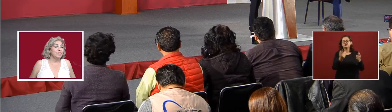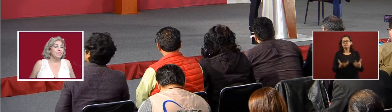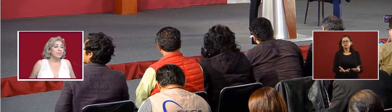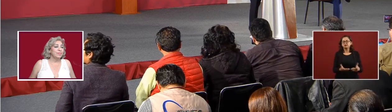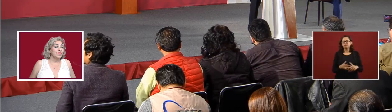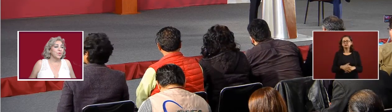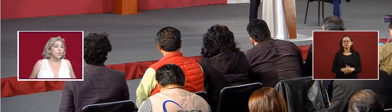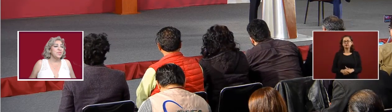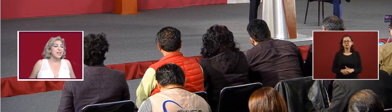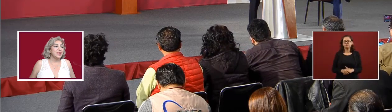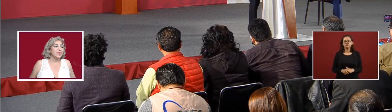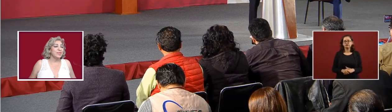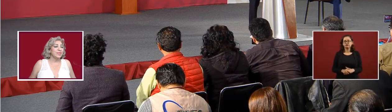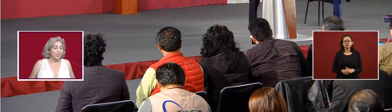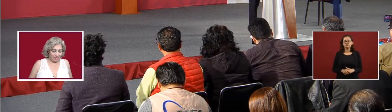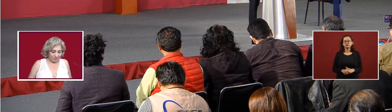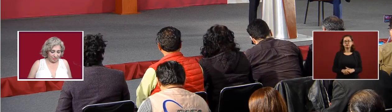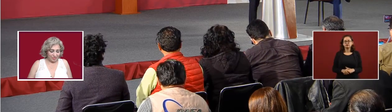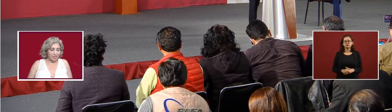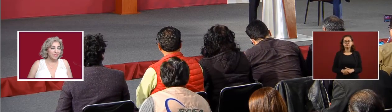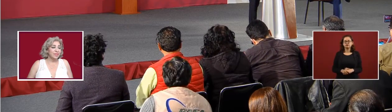what do they do